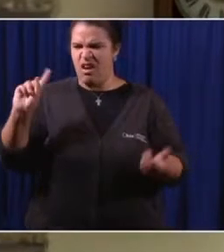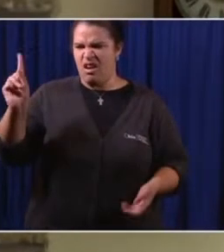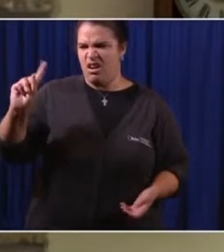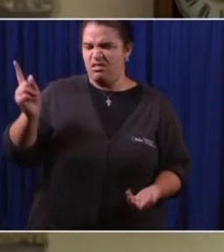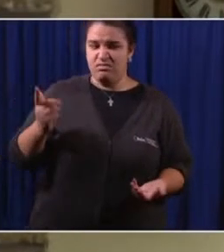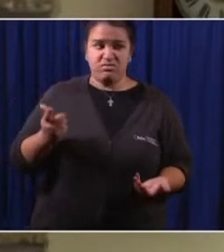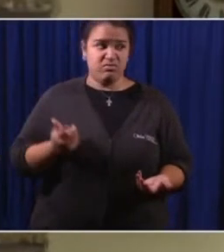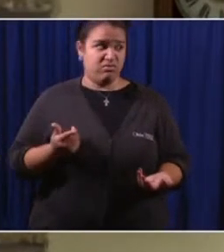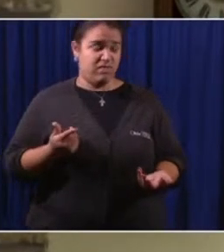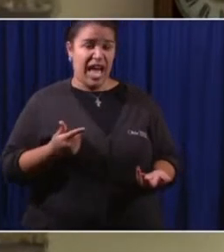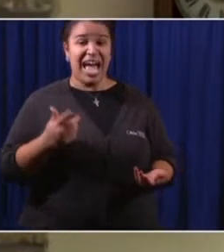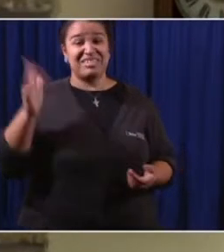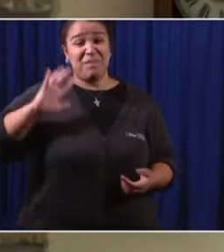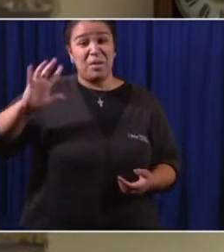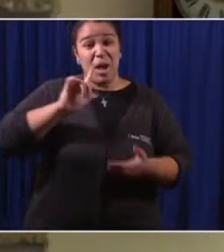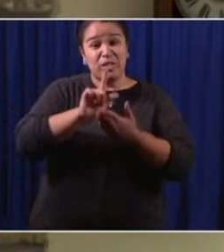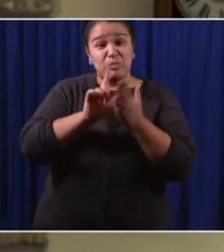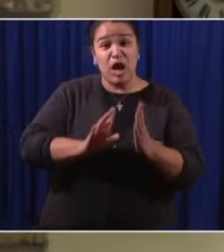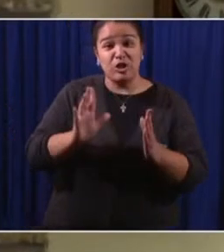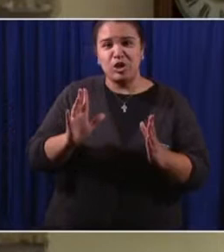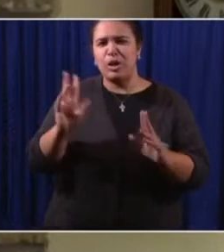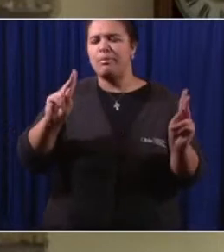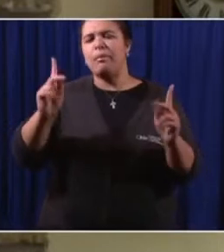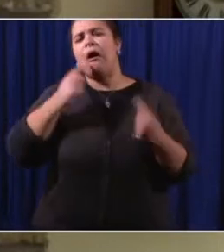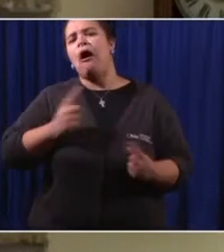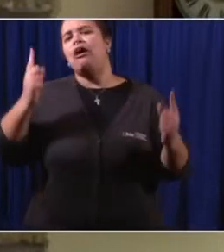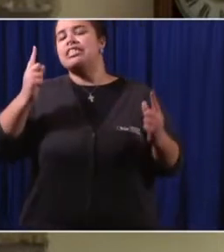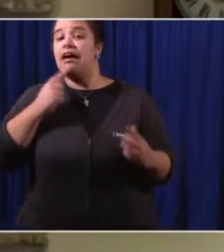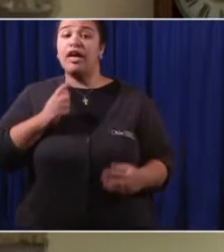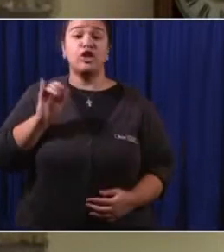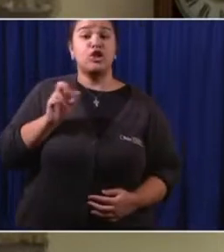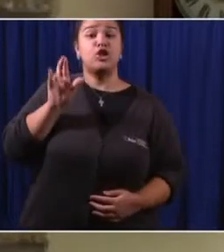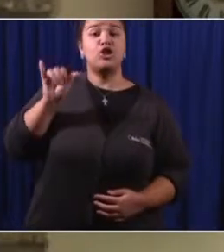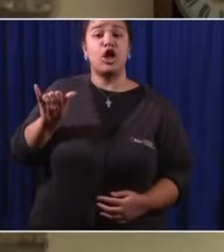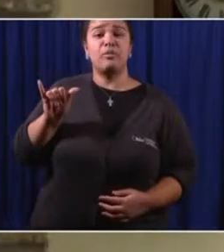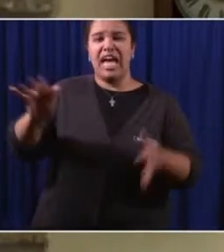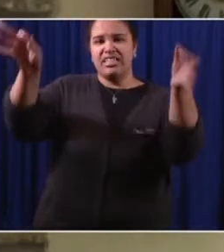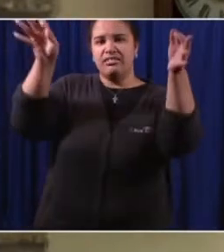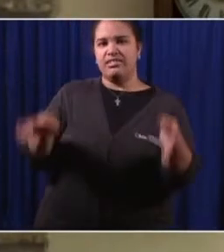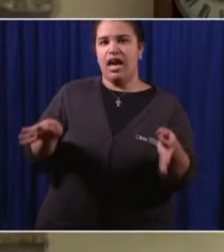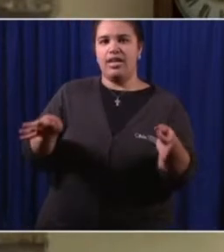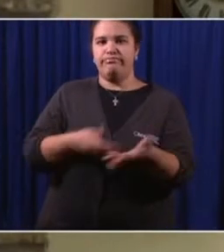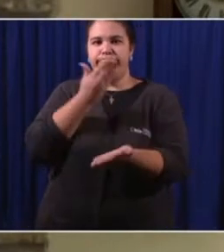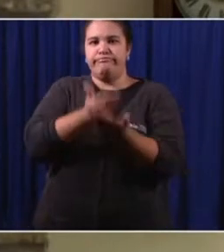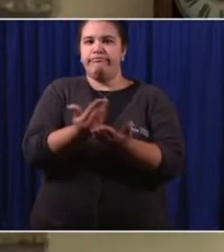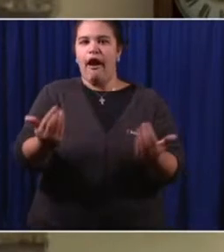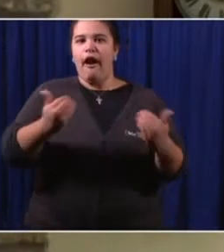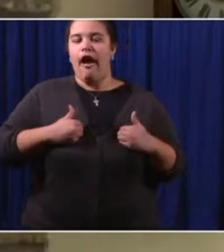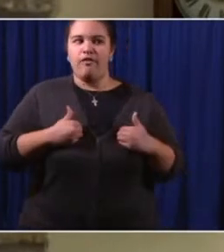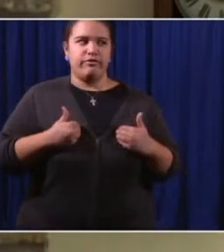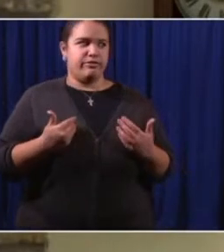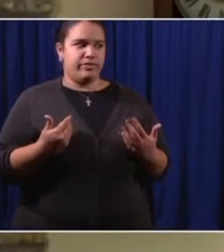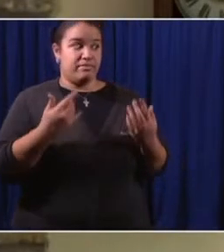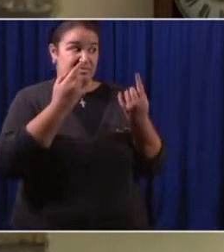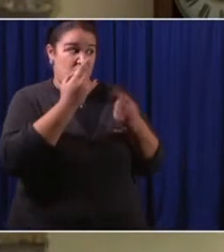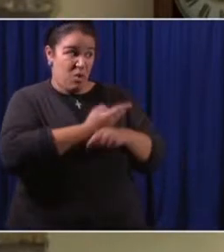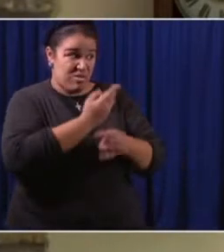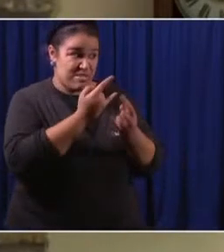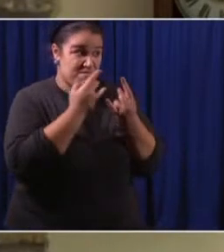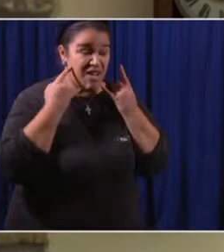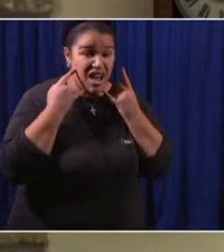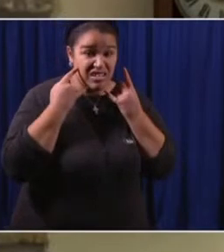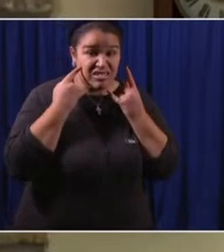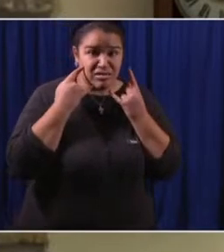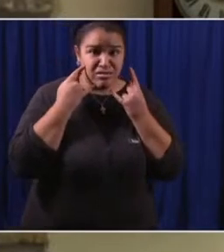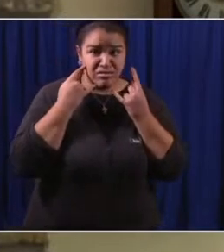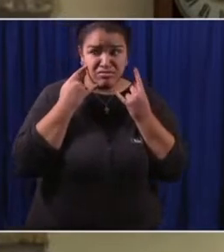Mask by every credible person in the medical field is saying that masks are in